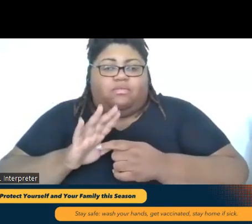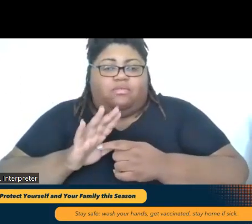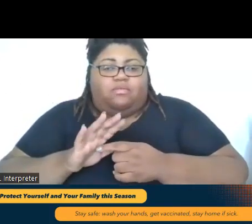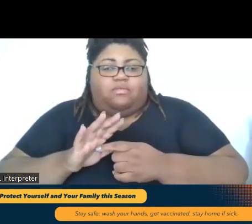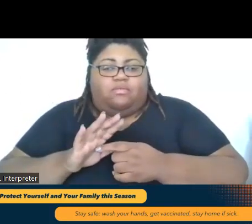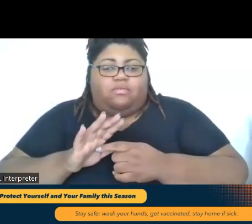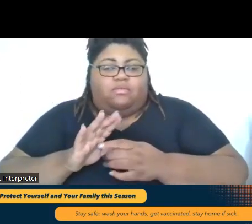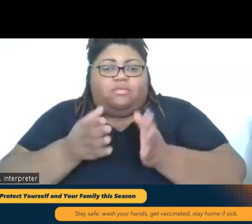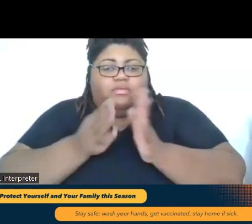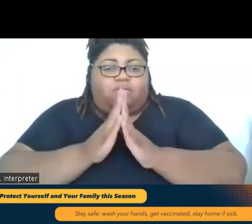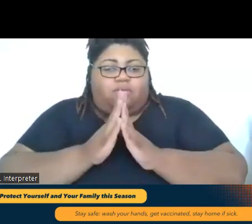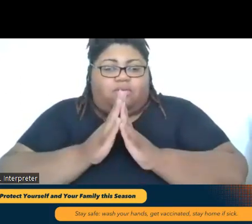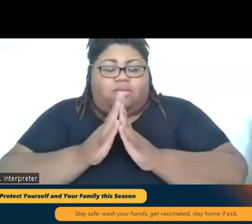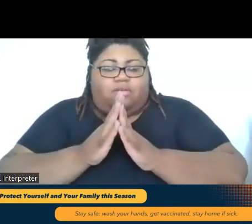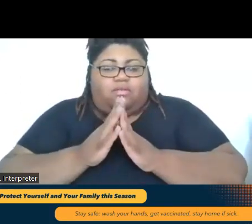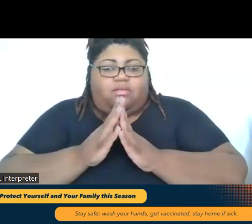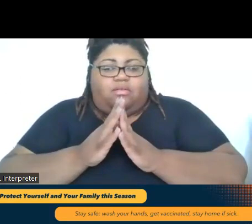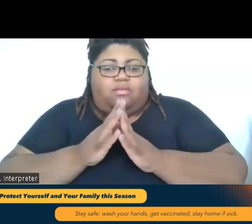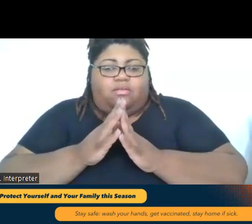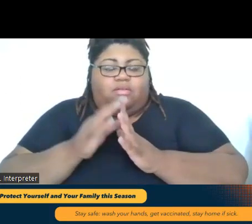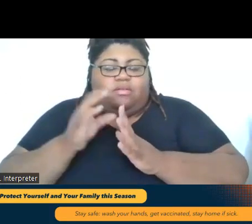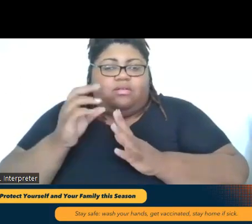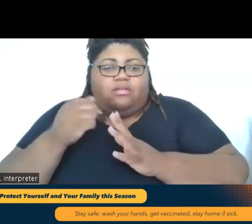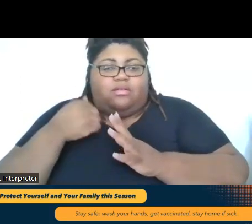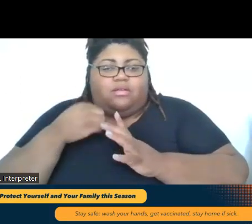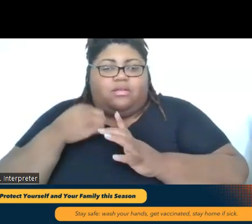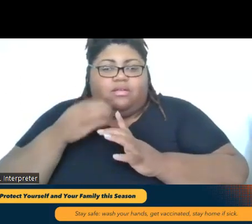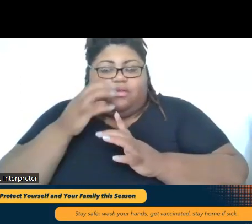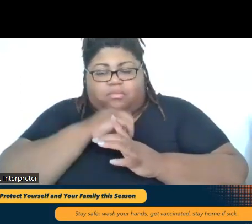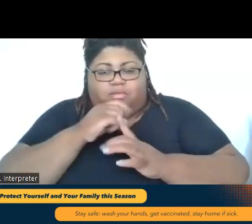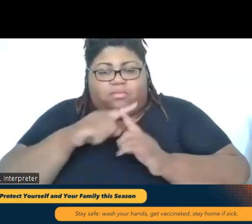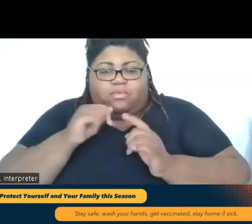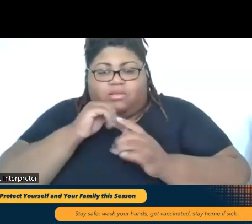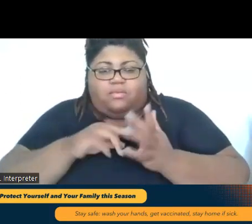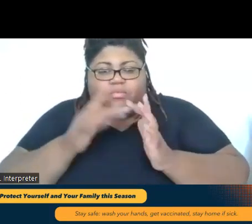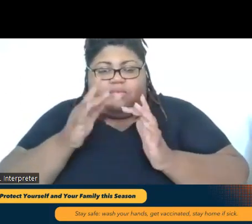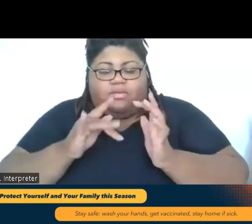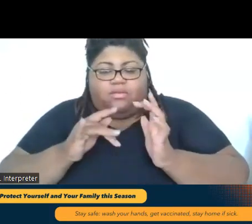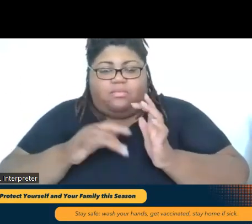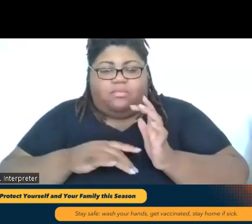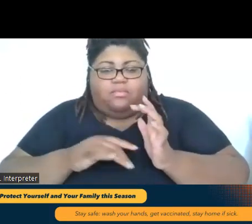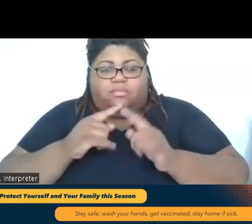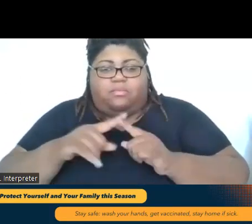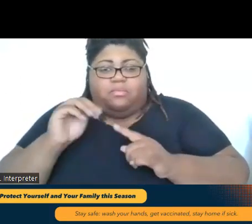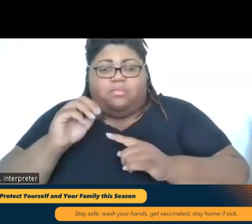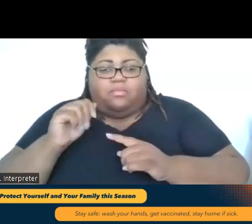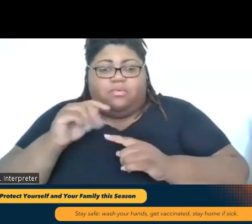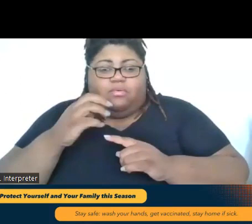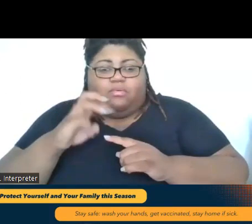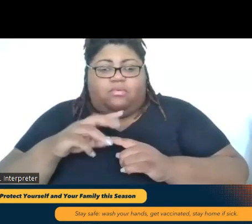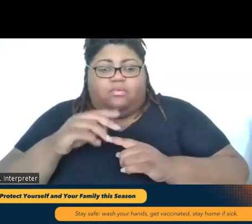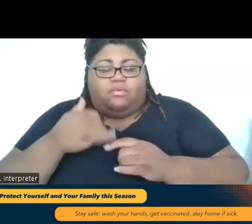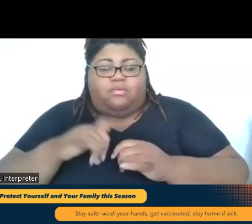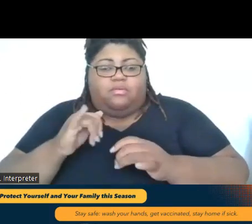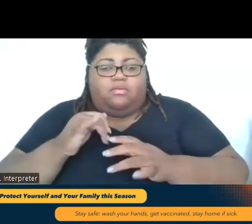hadn't mentioned, and I didn't mean to skip over it, but masking still is a highly effective tool in our toolbox.